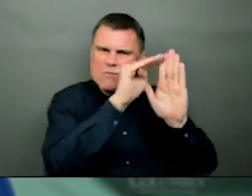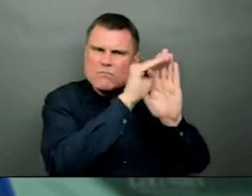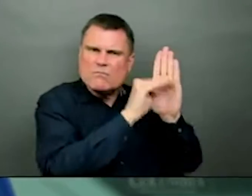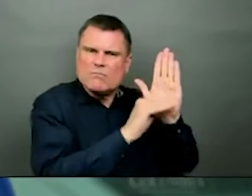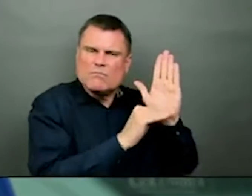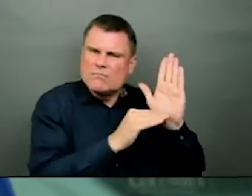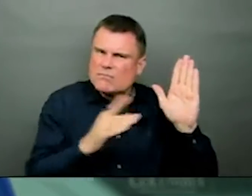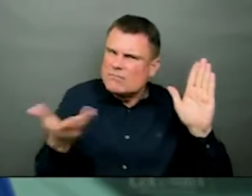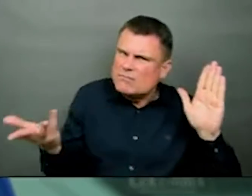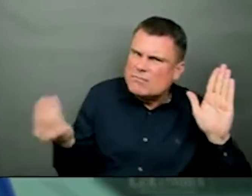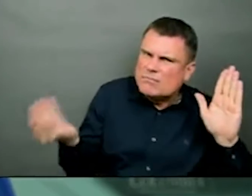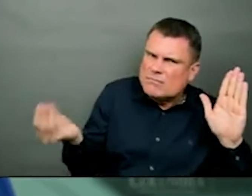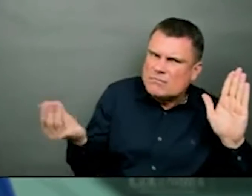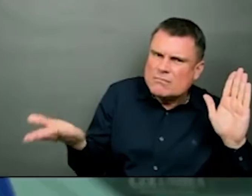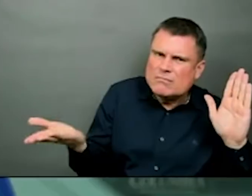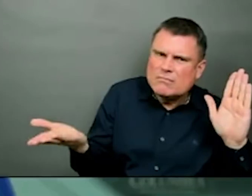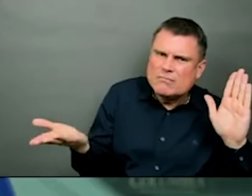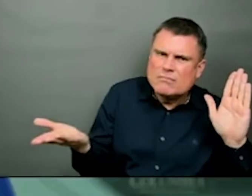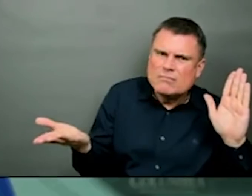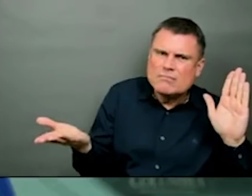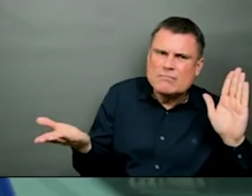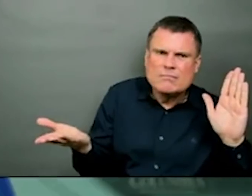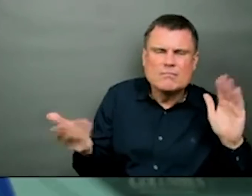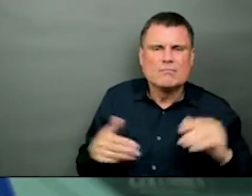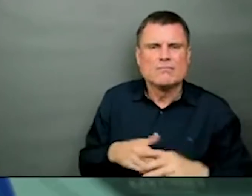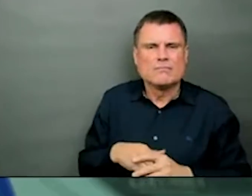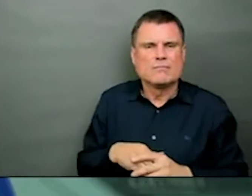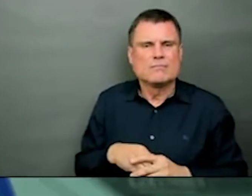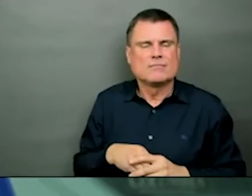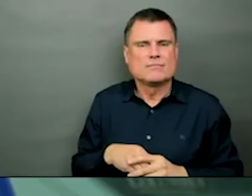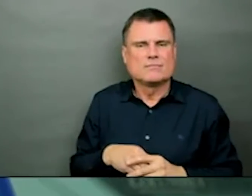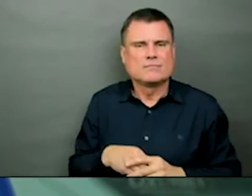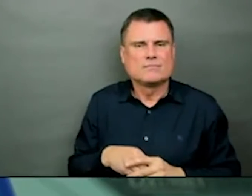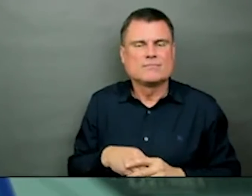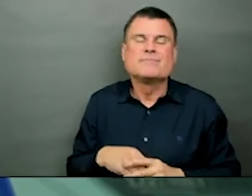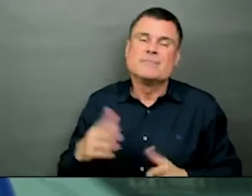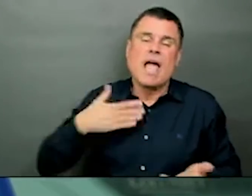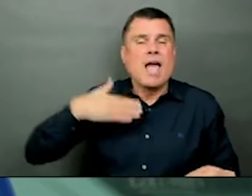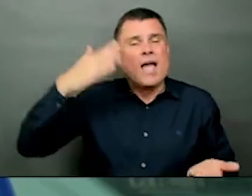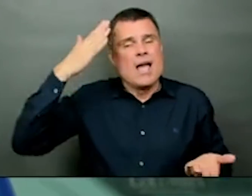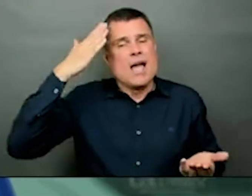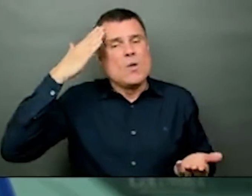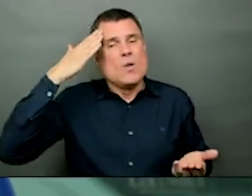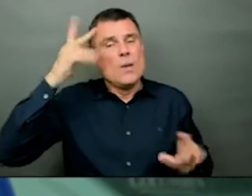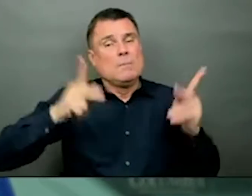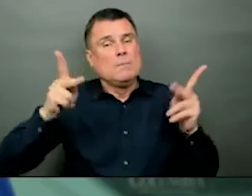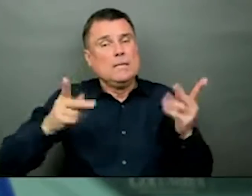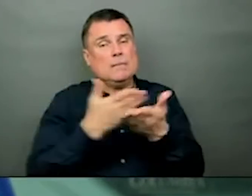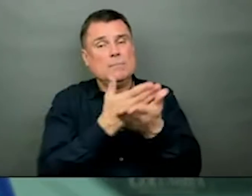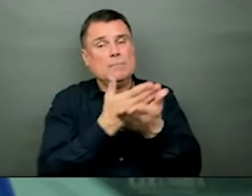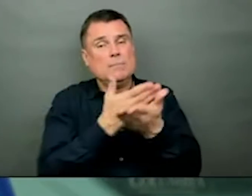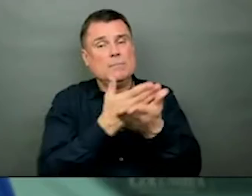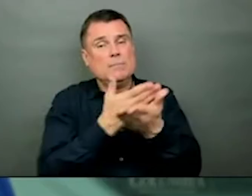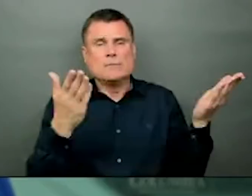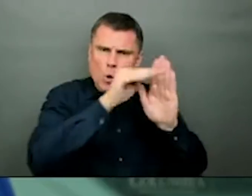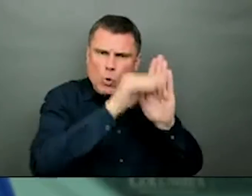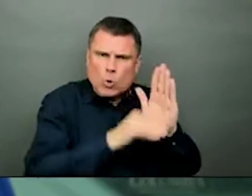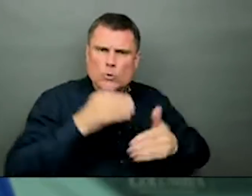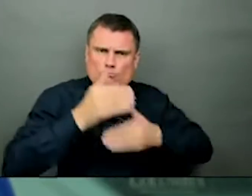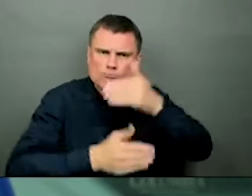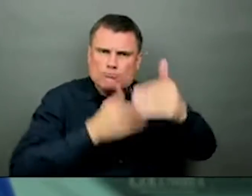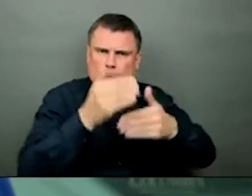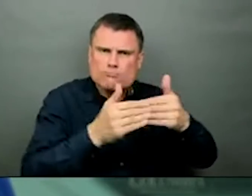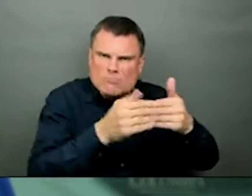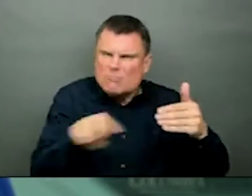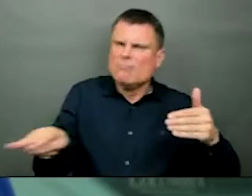a small handful of people. It makes all the people following the rules really frustrated. But I don't see any indication